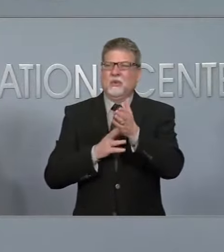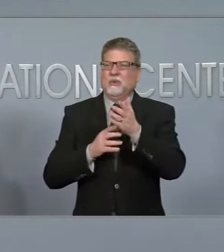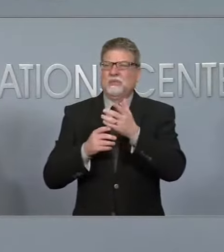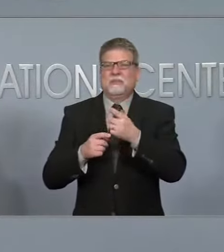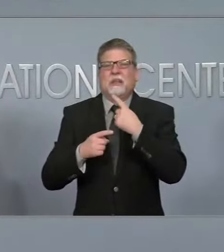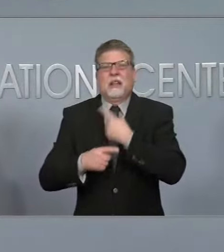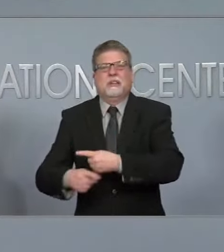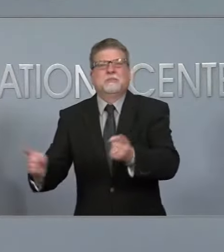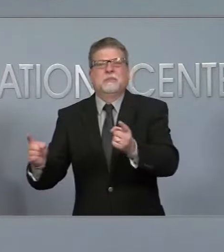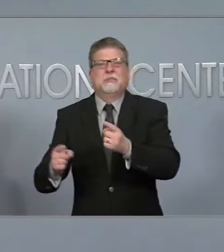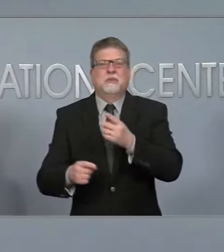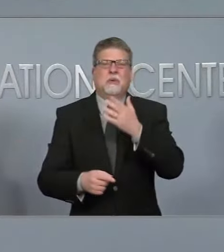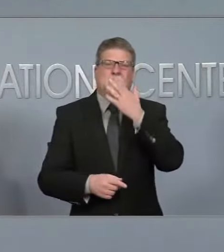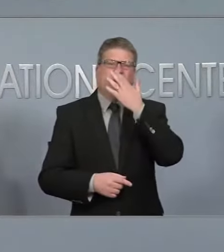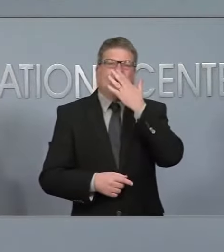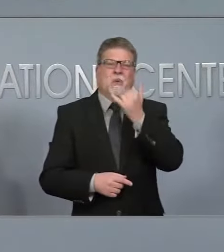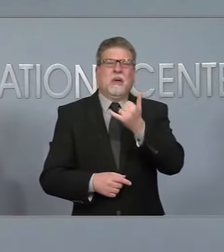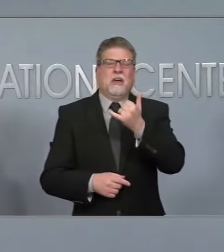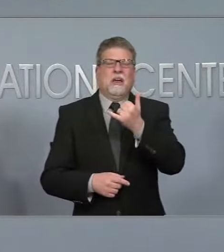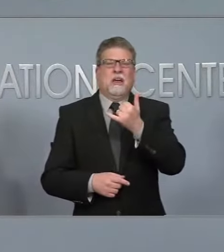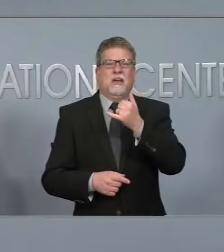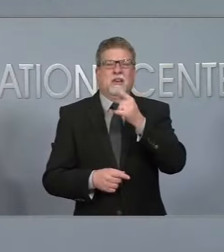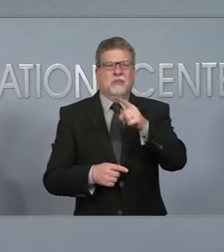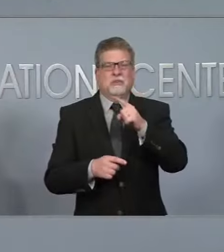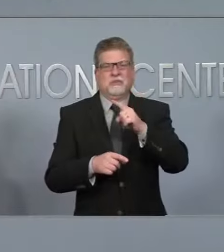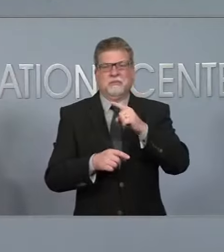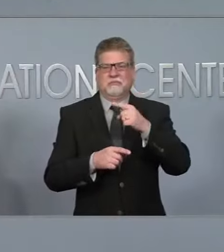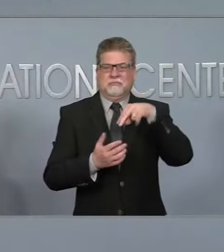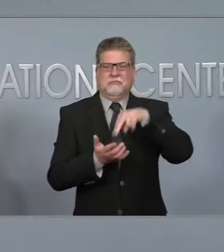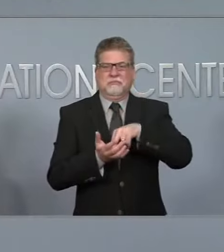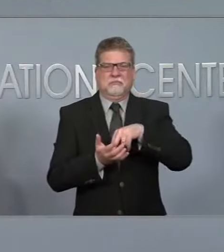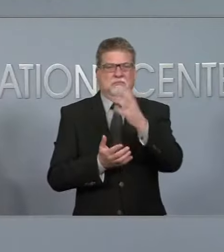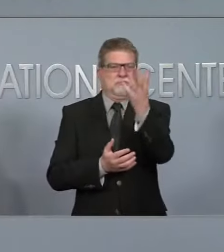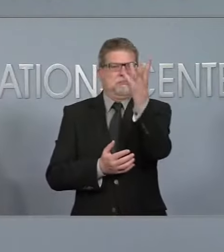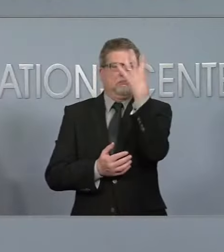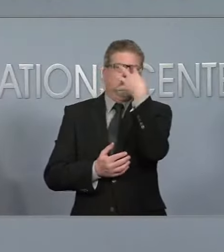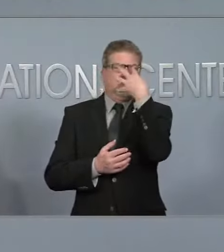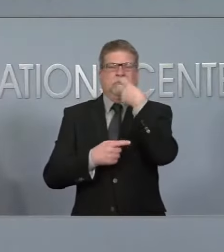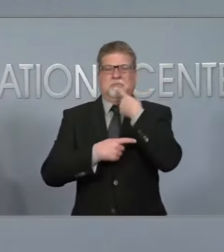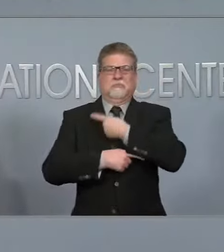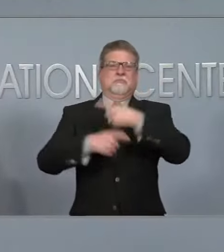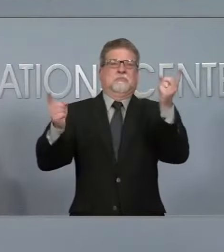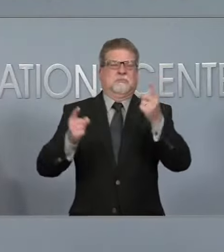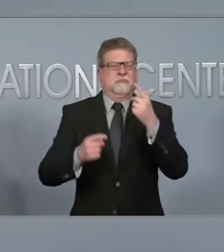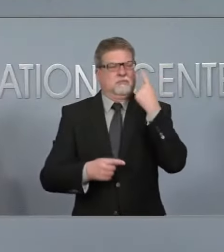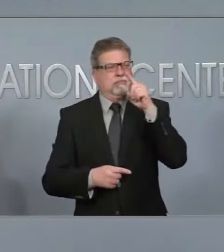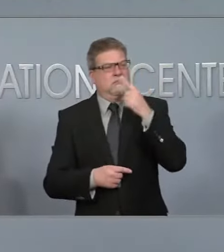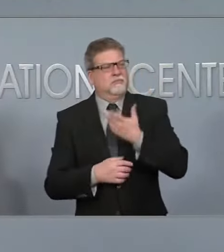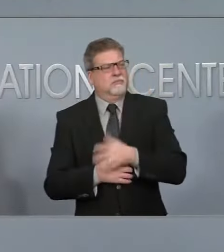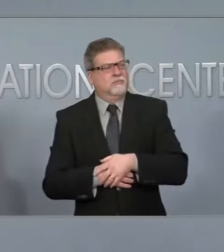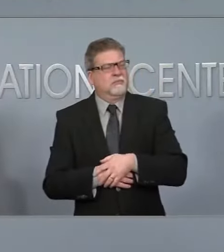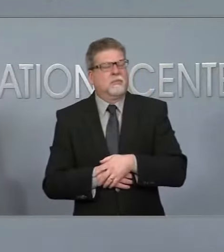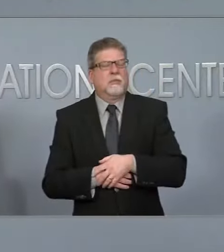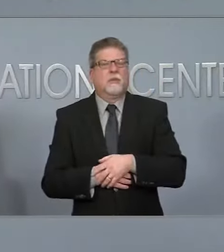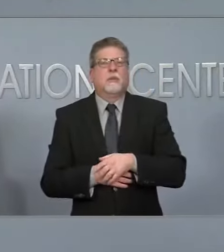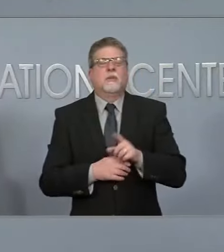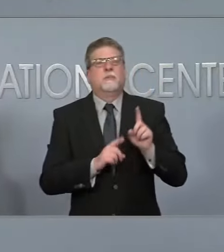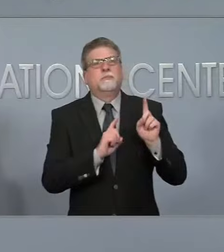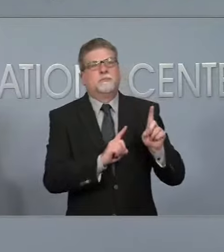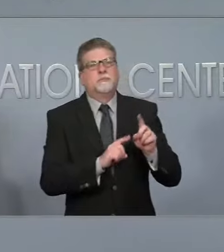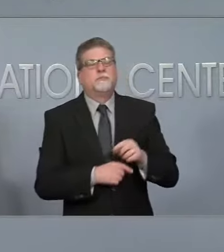was happening that you decided to put your thumb on the scale with this announcement today? Well, health officials have been